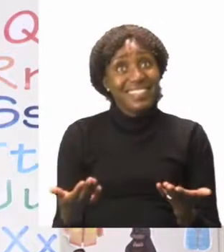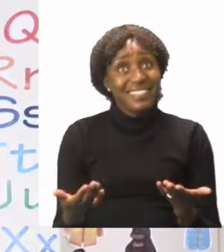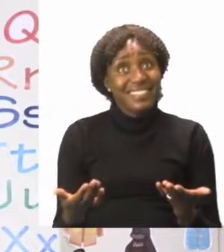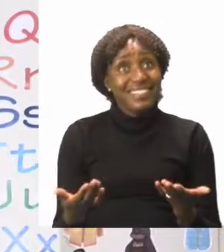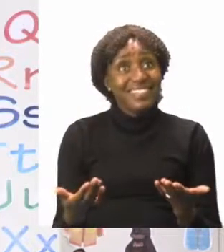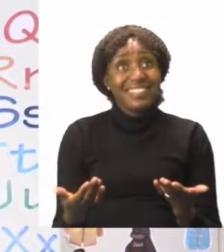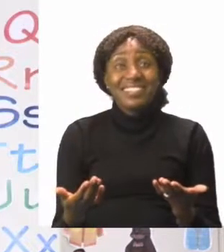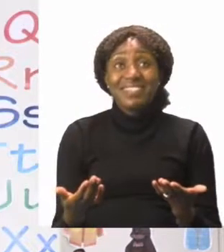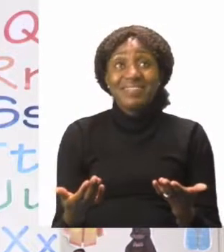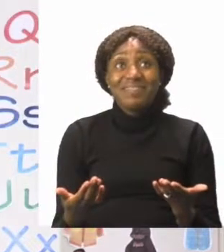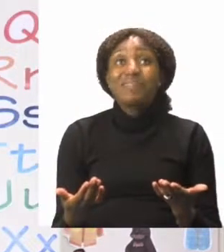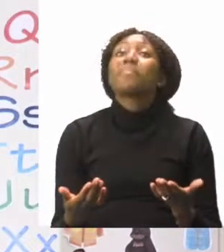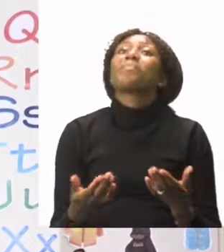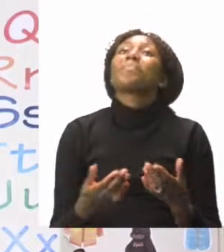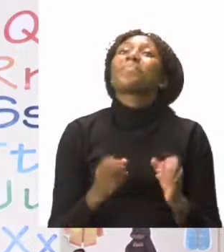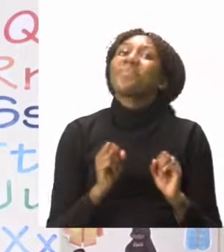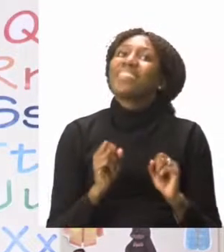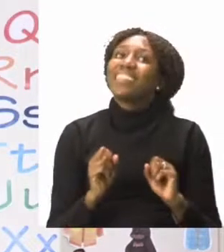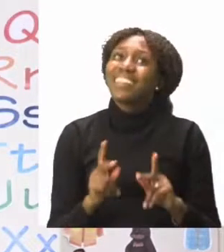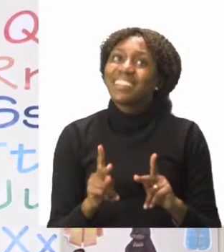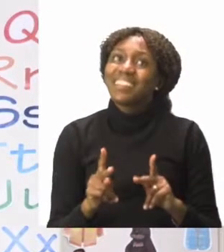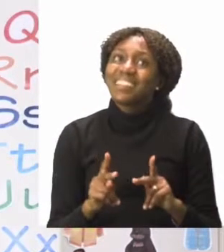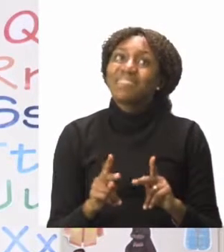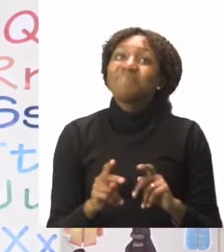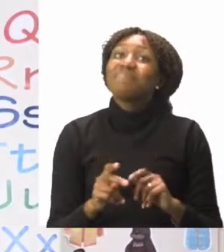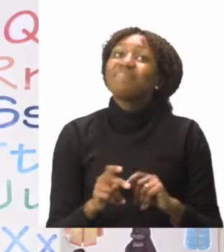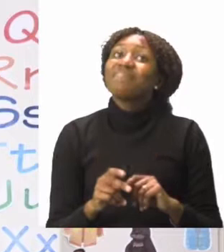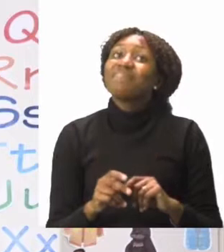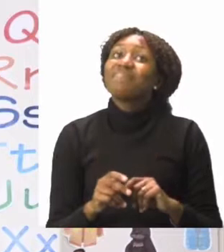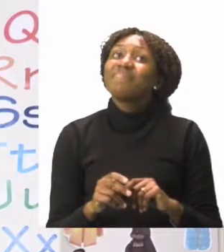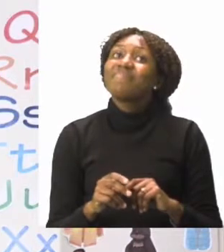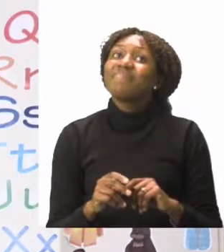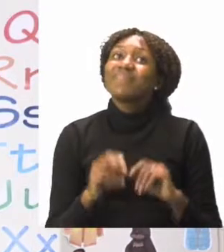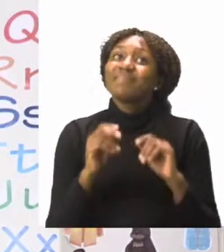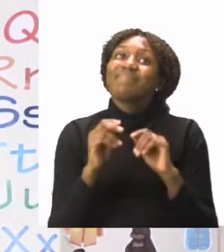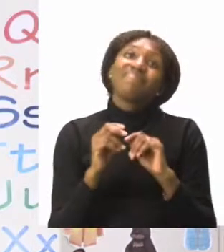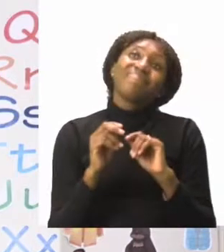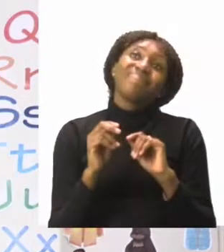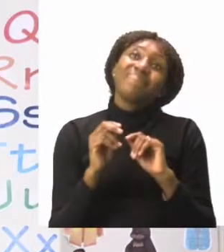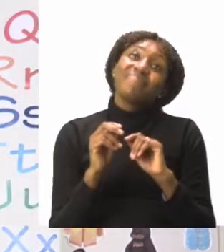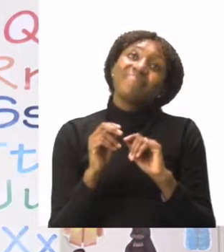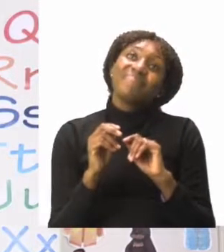say goodbye? Wonderful. So, let us sing goodbye.